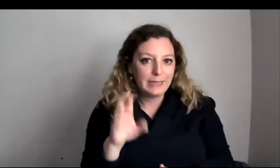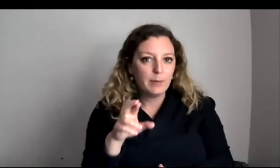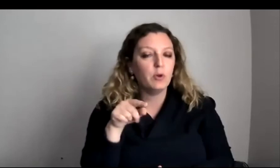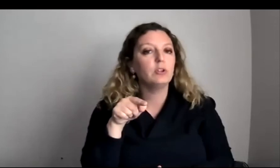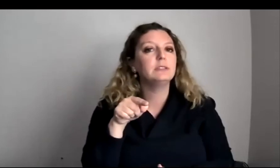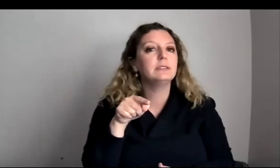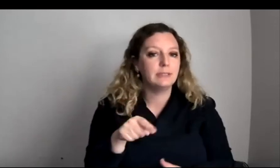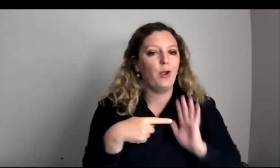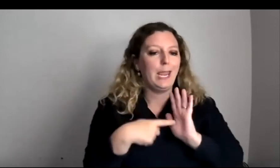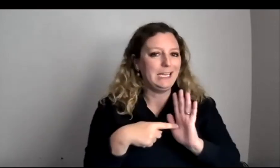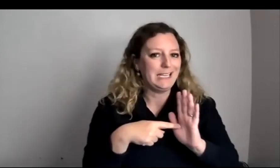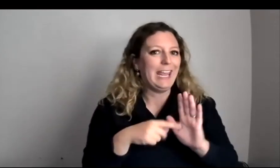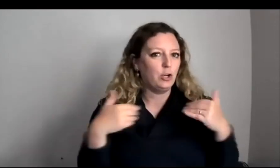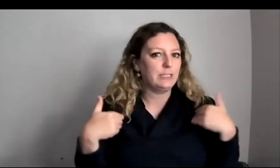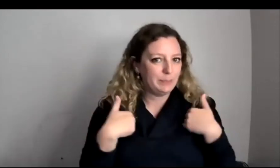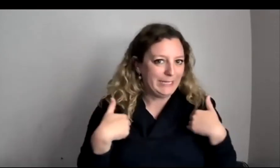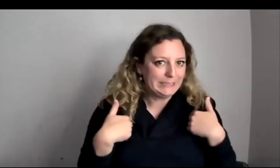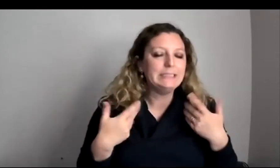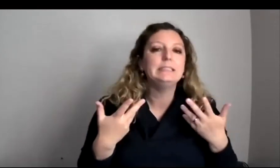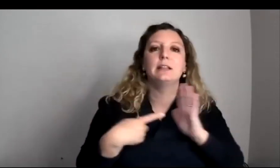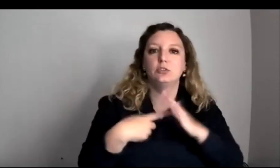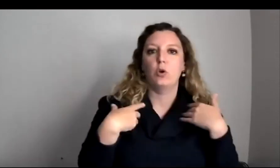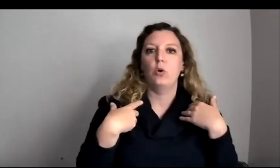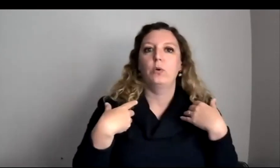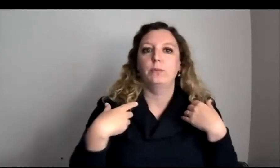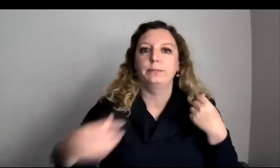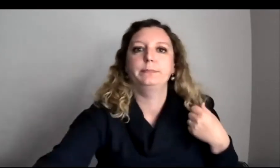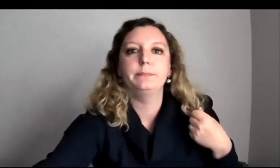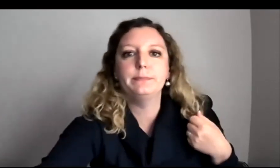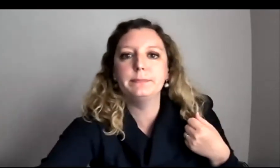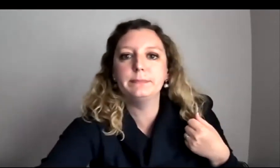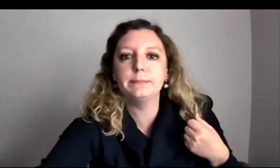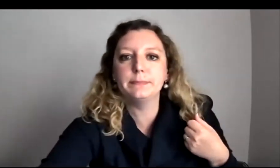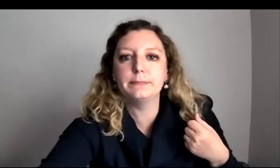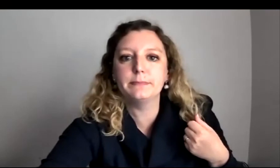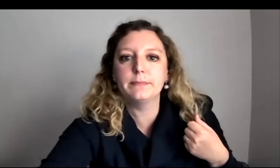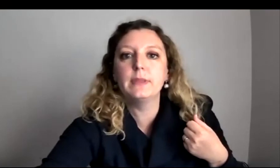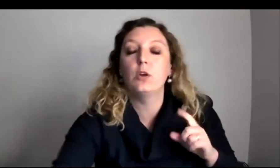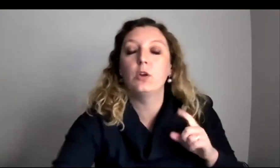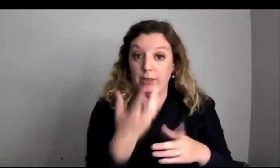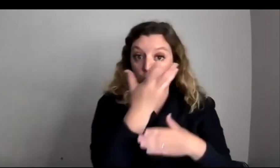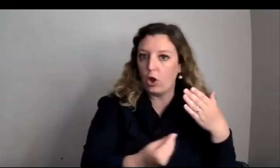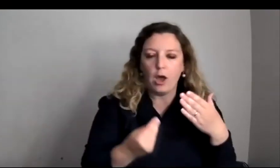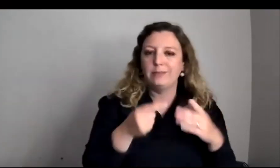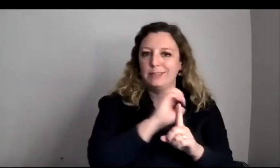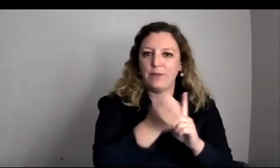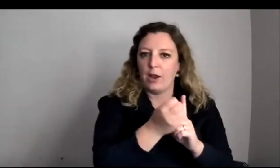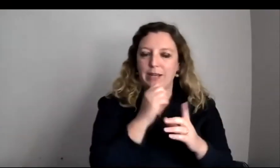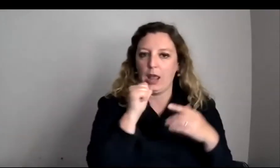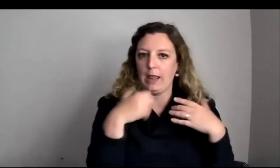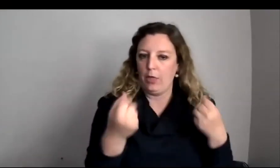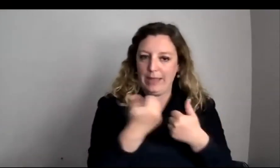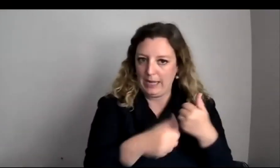indicator species, right? So they indicate the health of an environment, and when they're gone, we know the environment's not healthy anymore. But we also